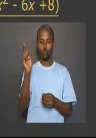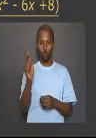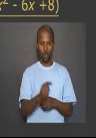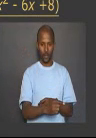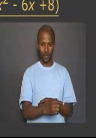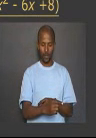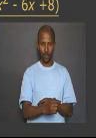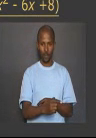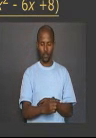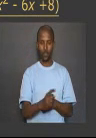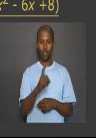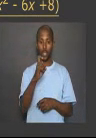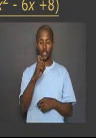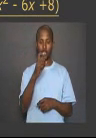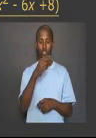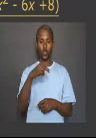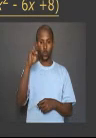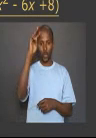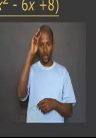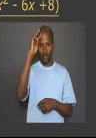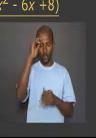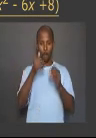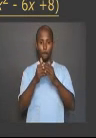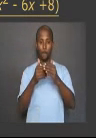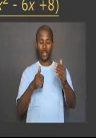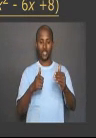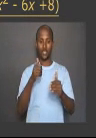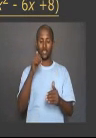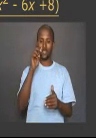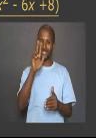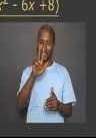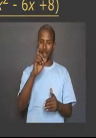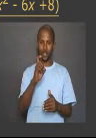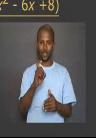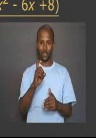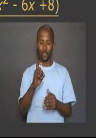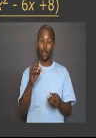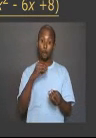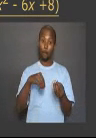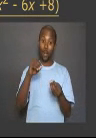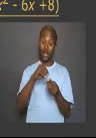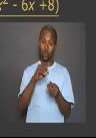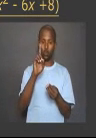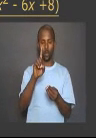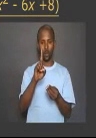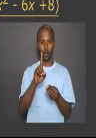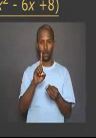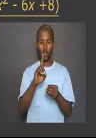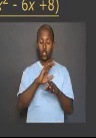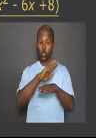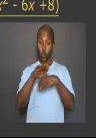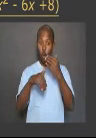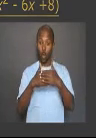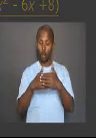over x squared minus 3x plus 1 the